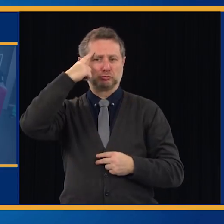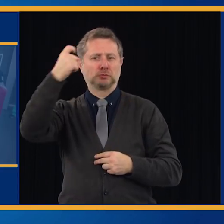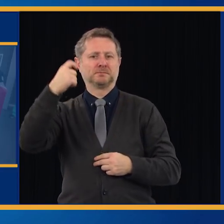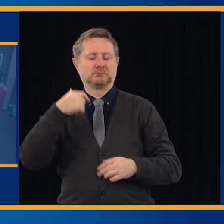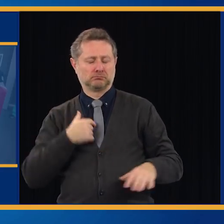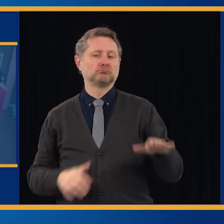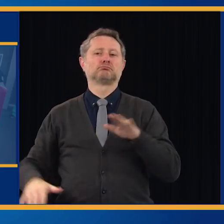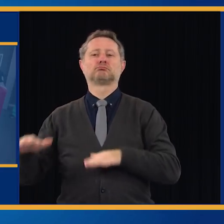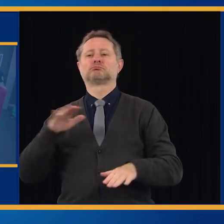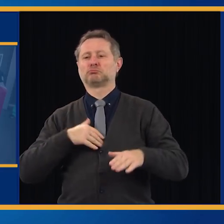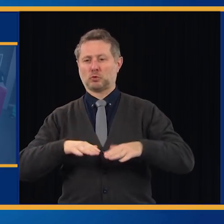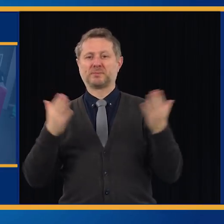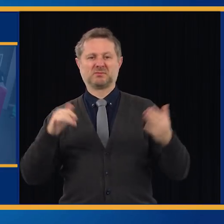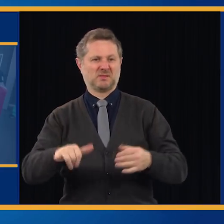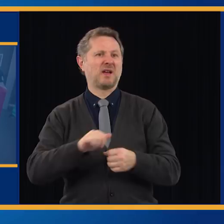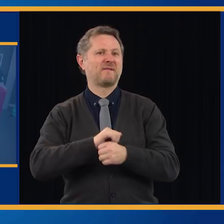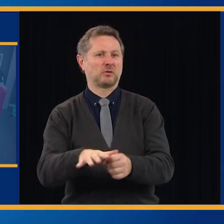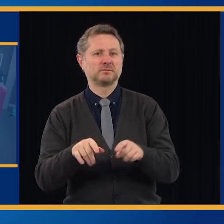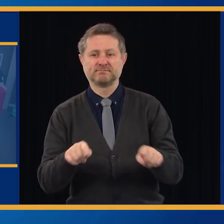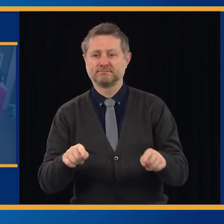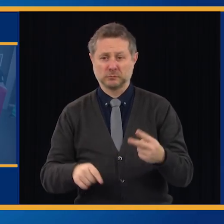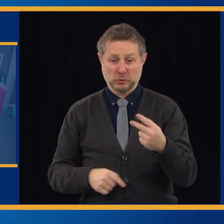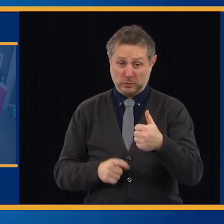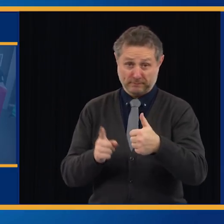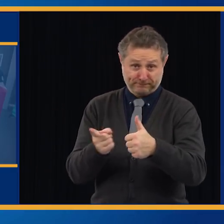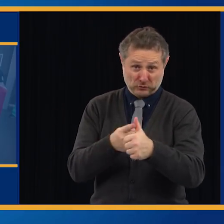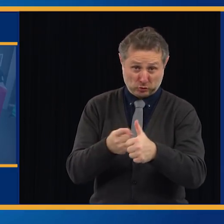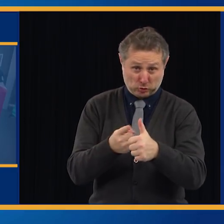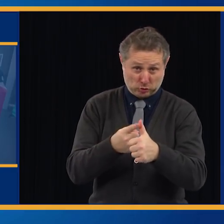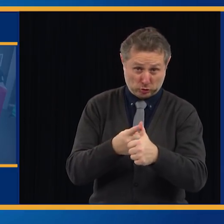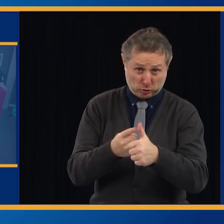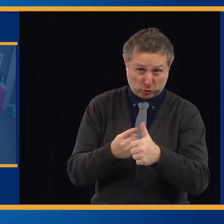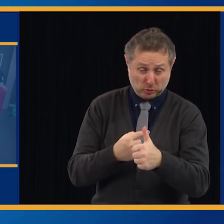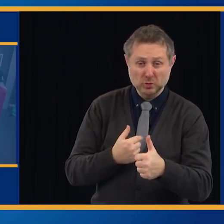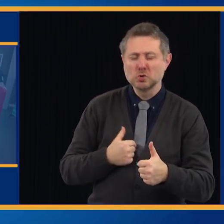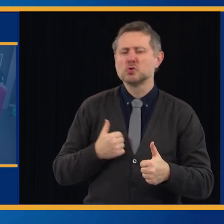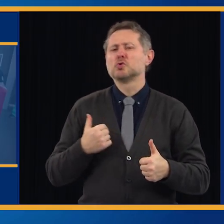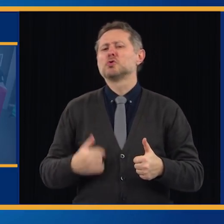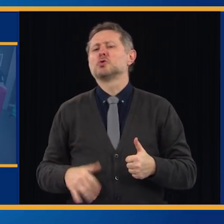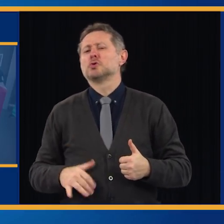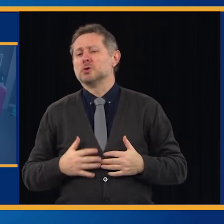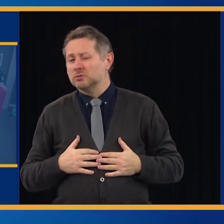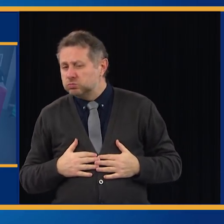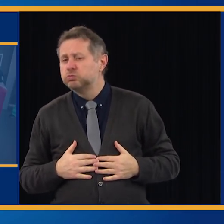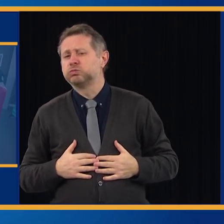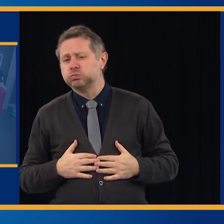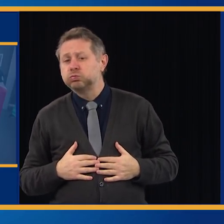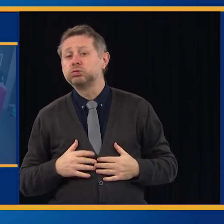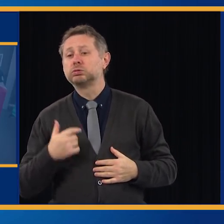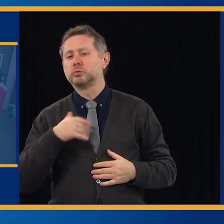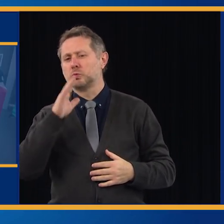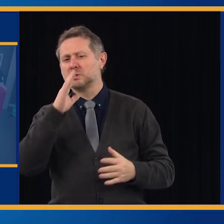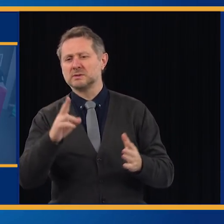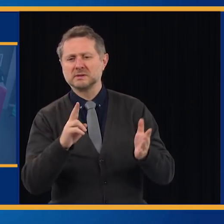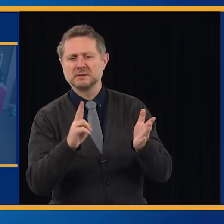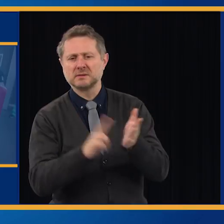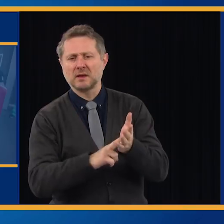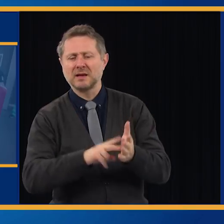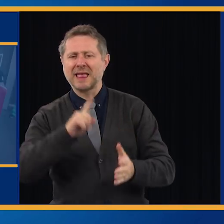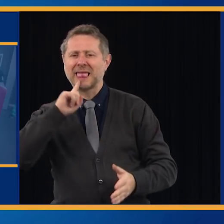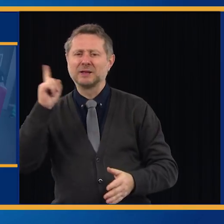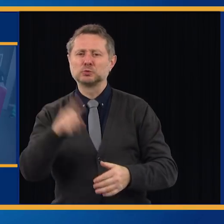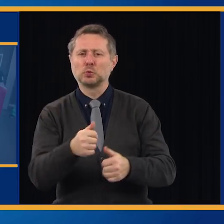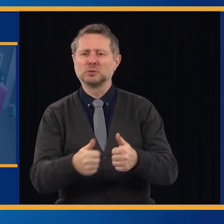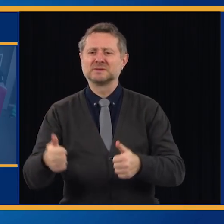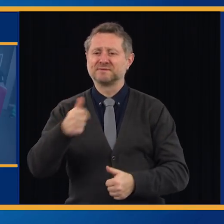One, that I would put out directives on what we need to do, and